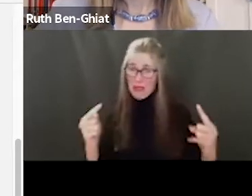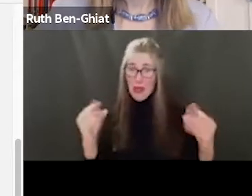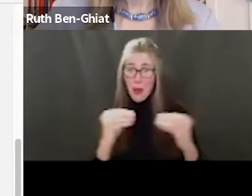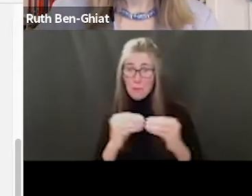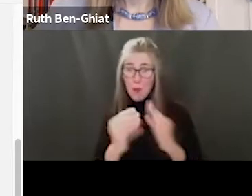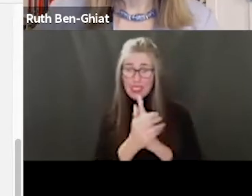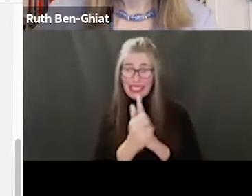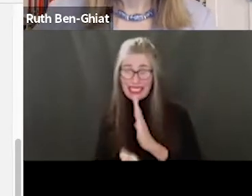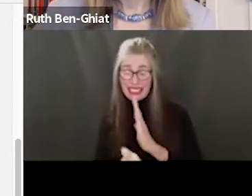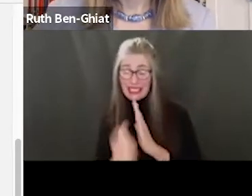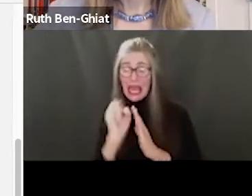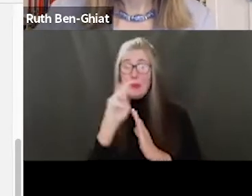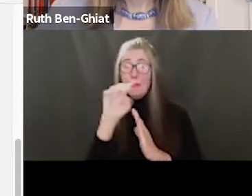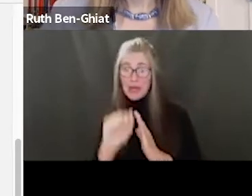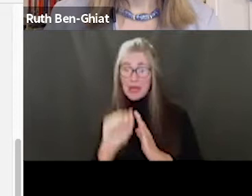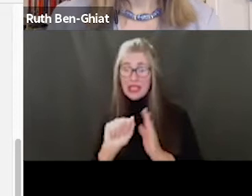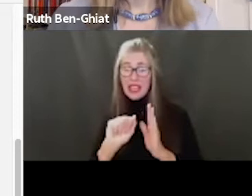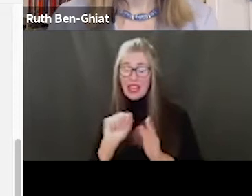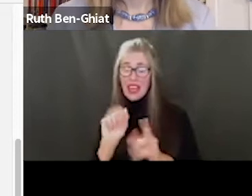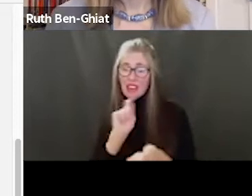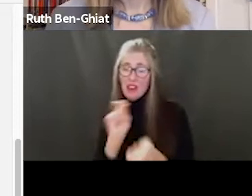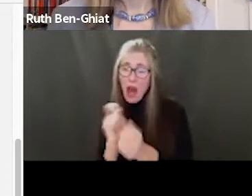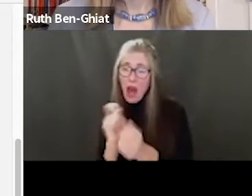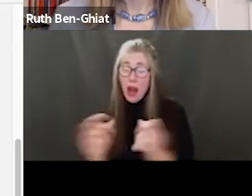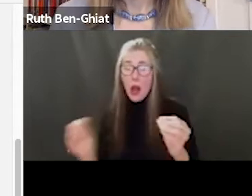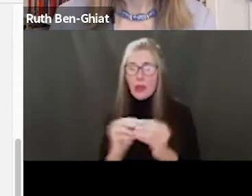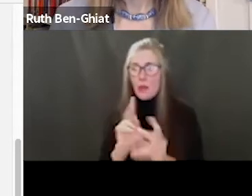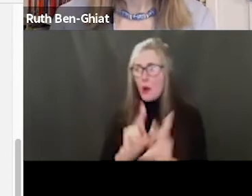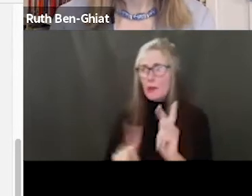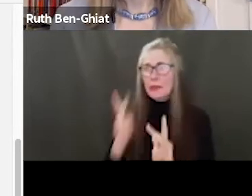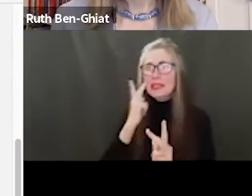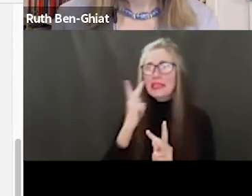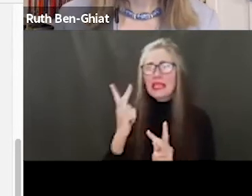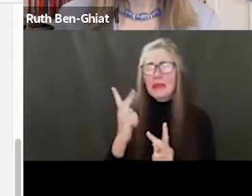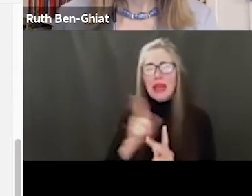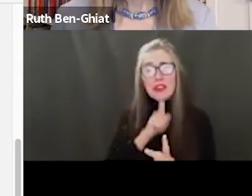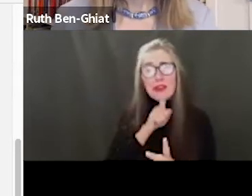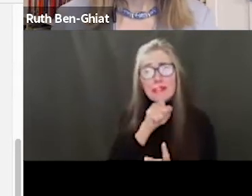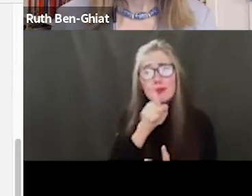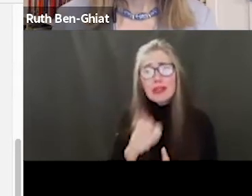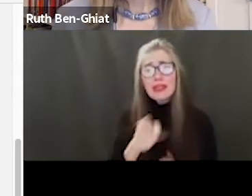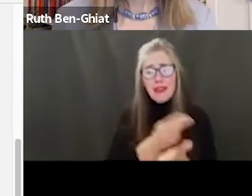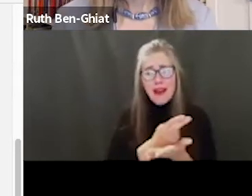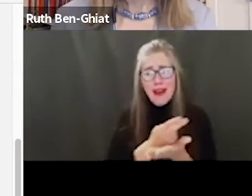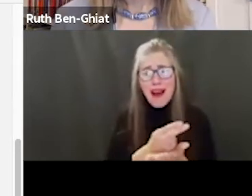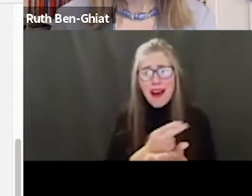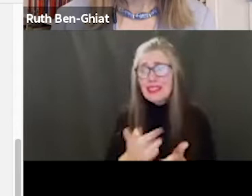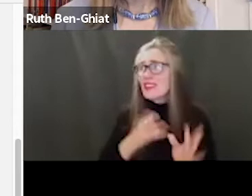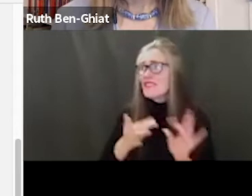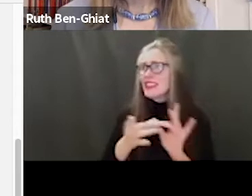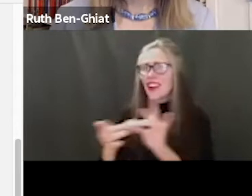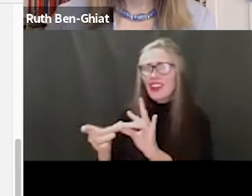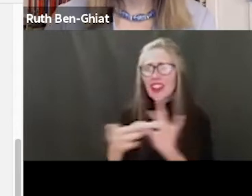is at this mediatized politics, the more his admirers see him as authentic and feel a personal connection with him.